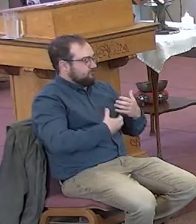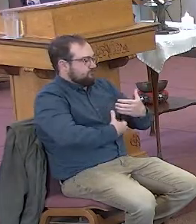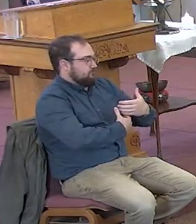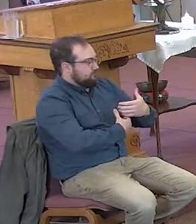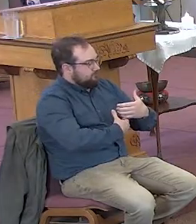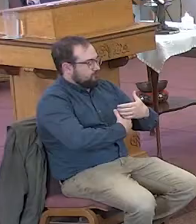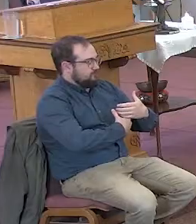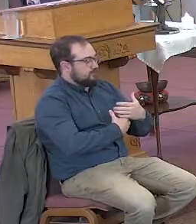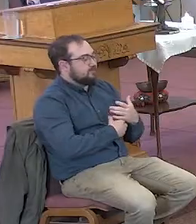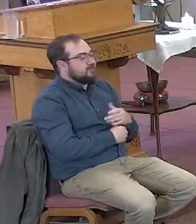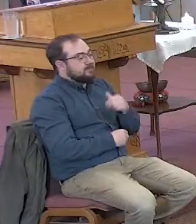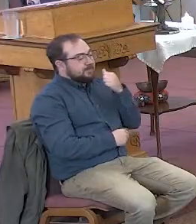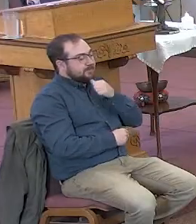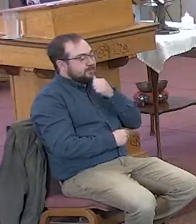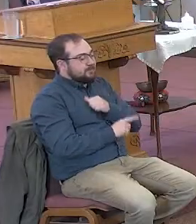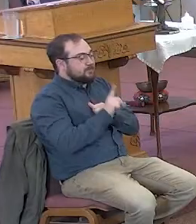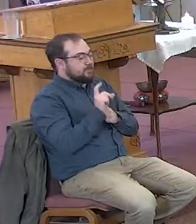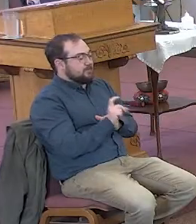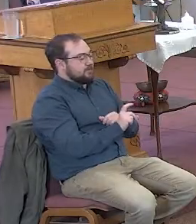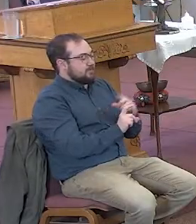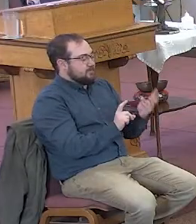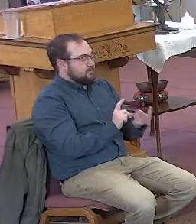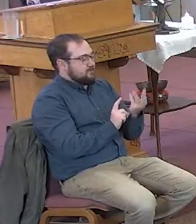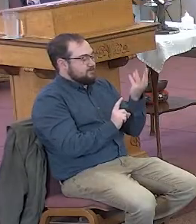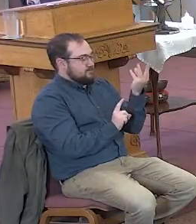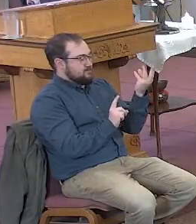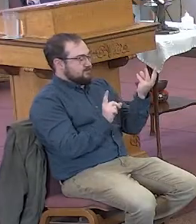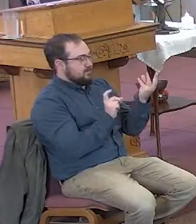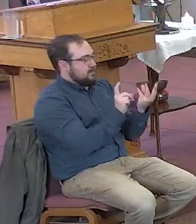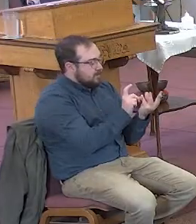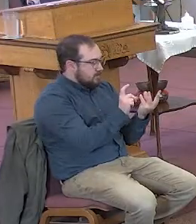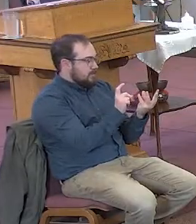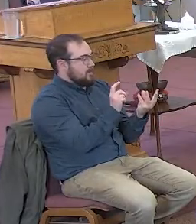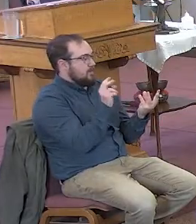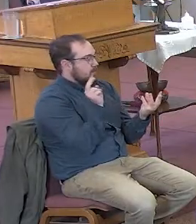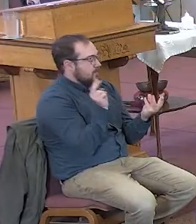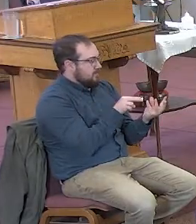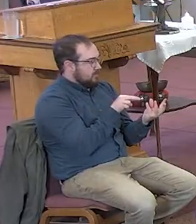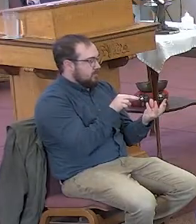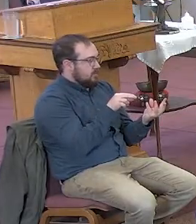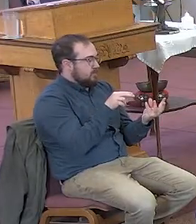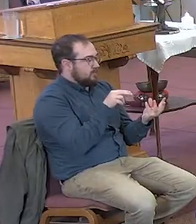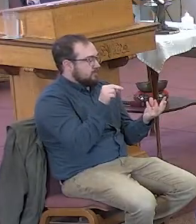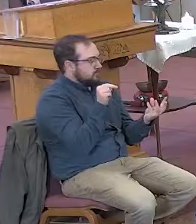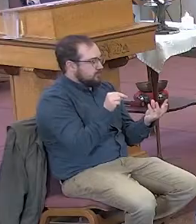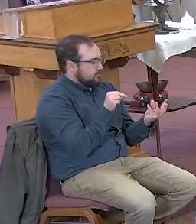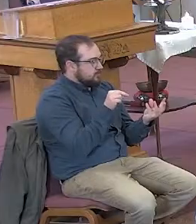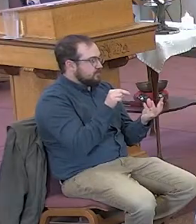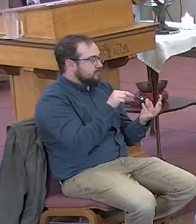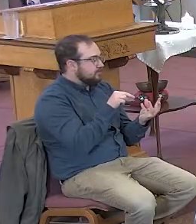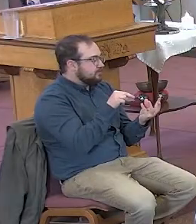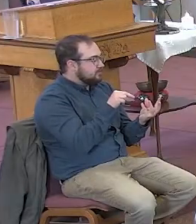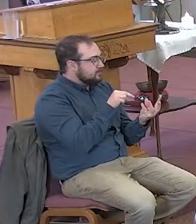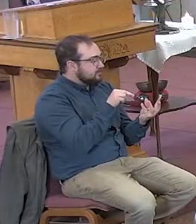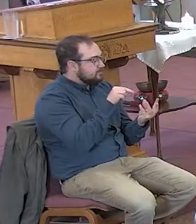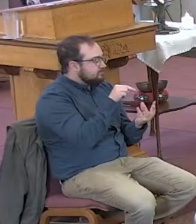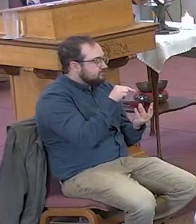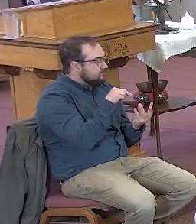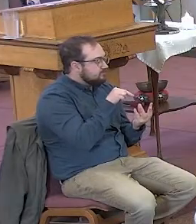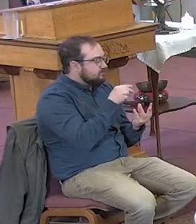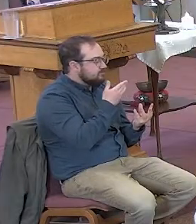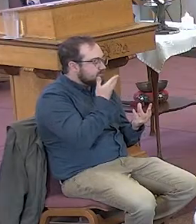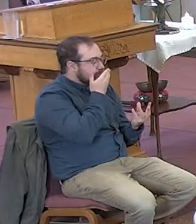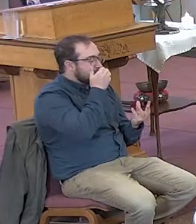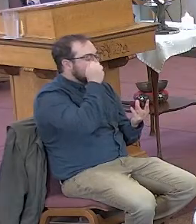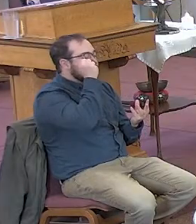wandering down the sidewalk and stopped right in front of the beautiful red flower. She knelt down to look at it more closely and smelled